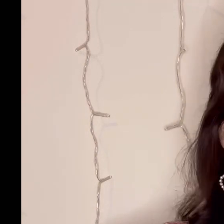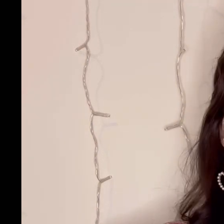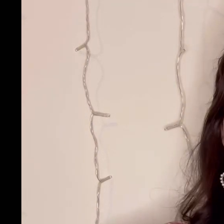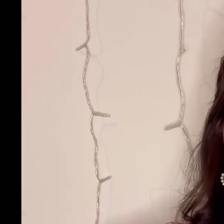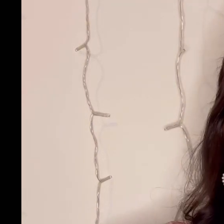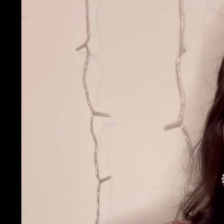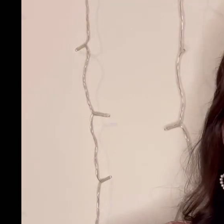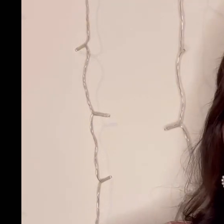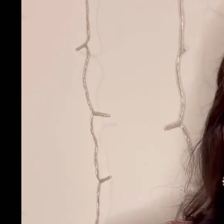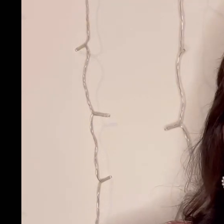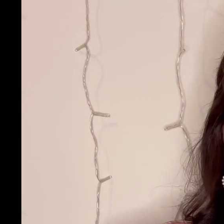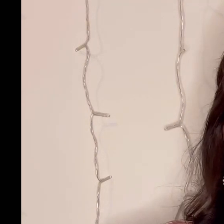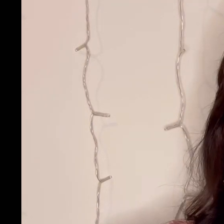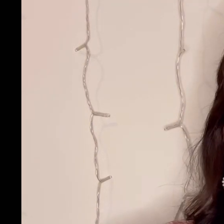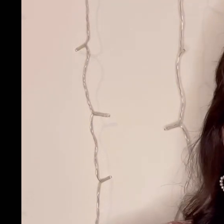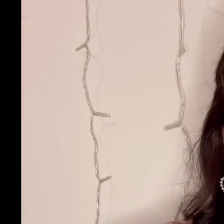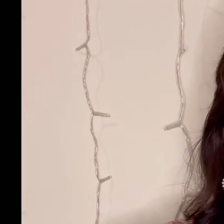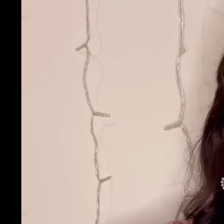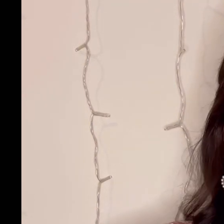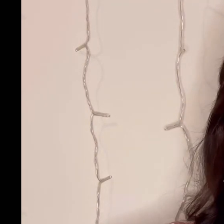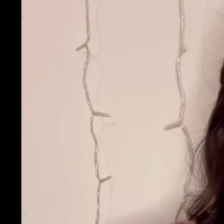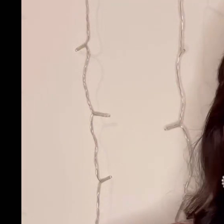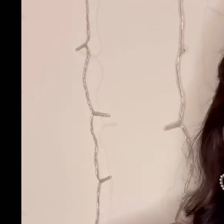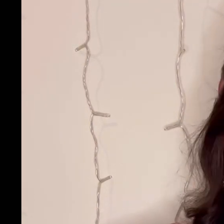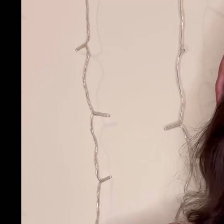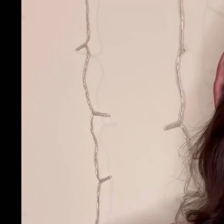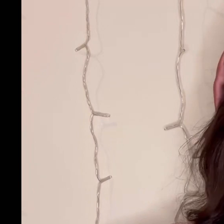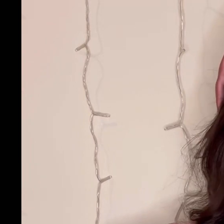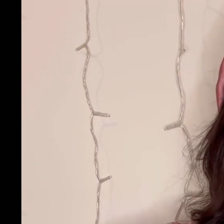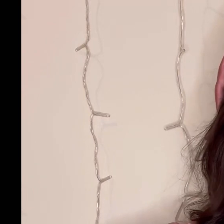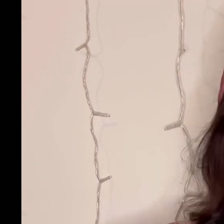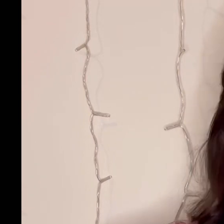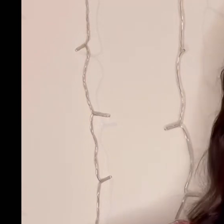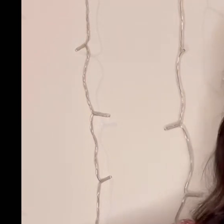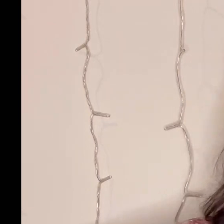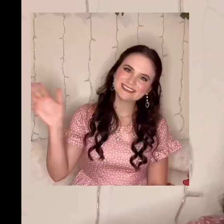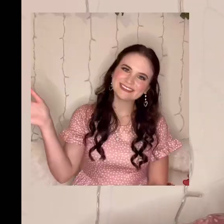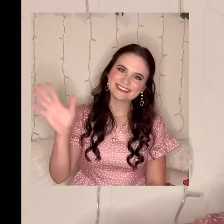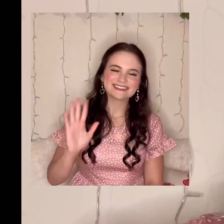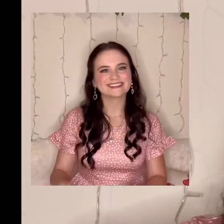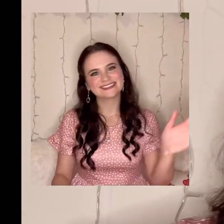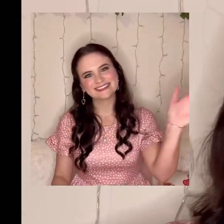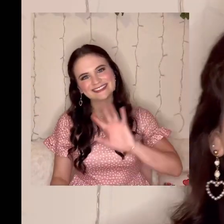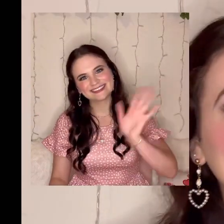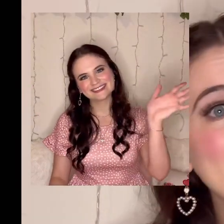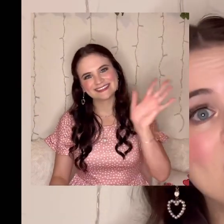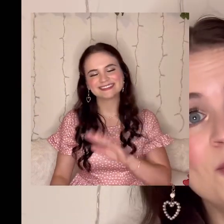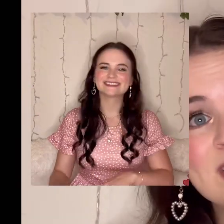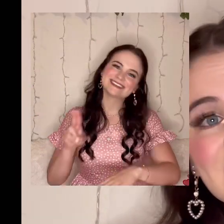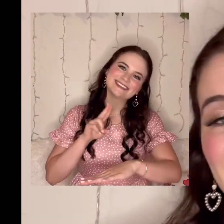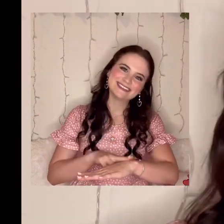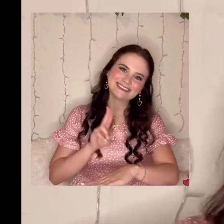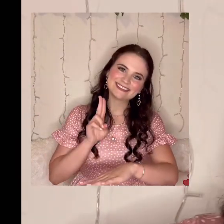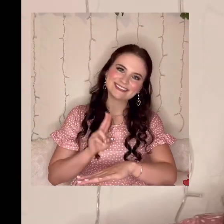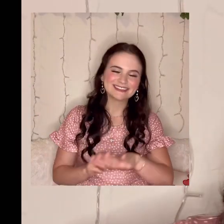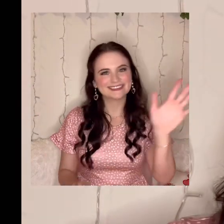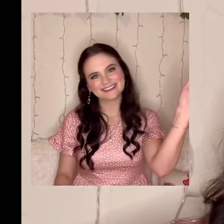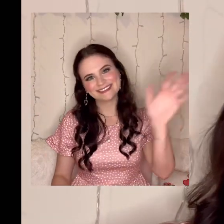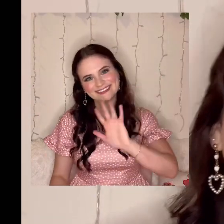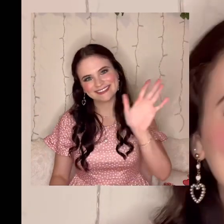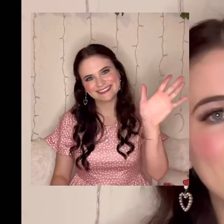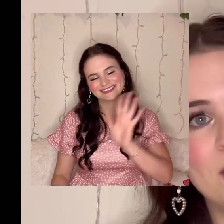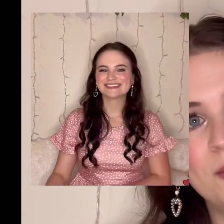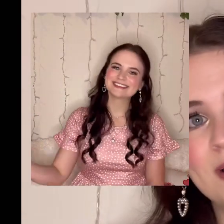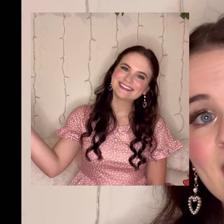Sing it one more time. Hello, hello, it's time to